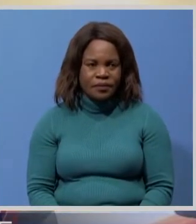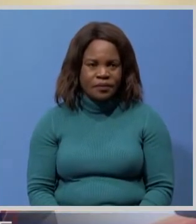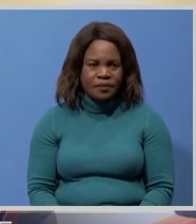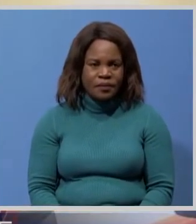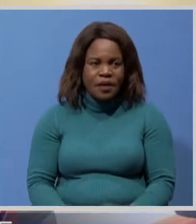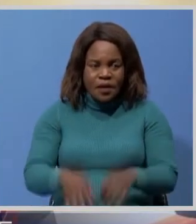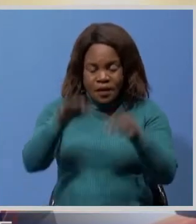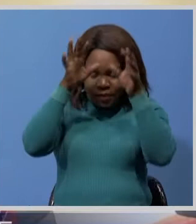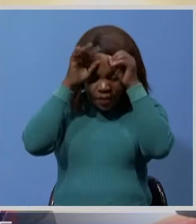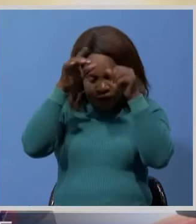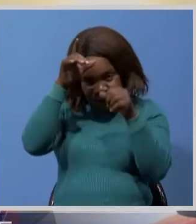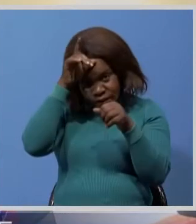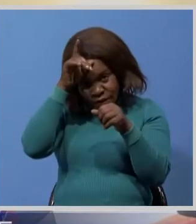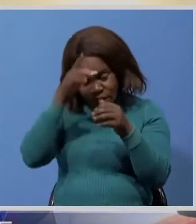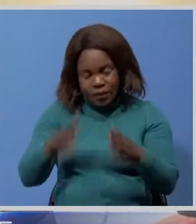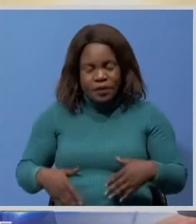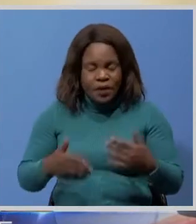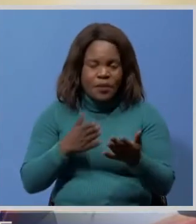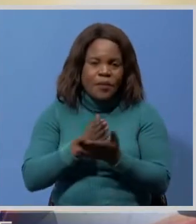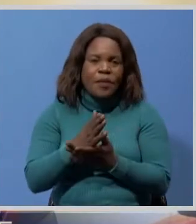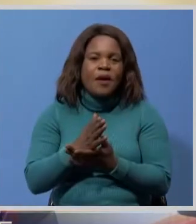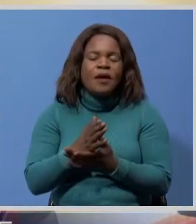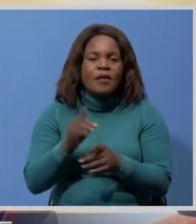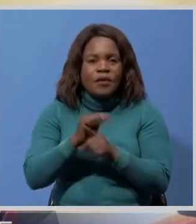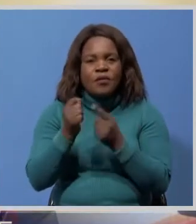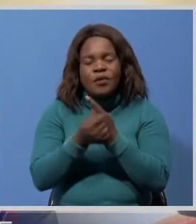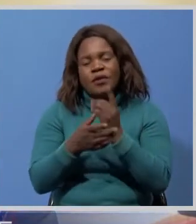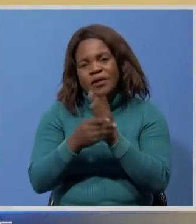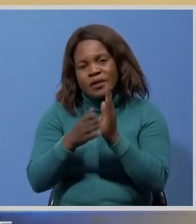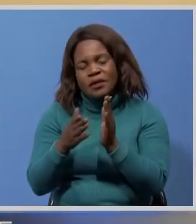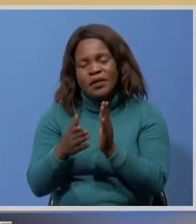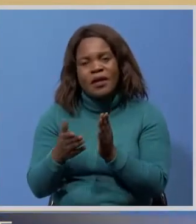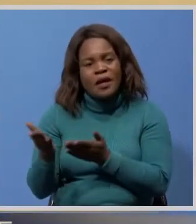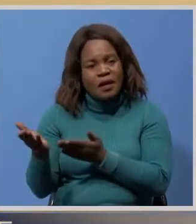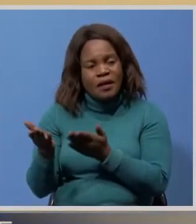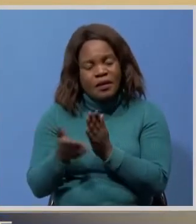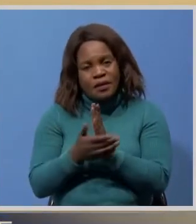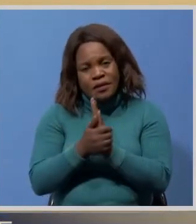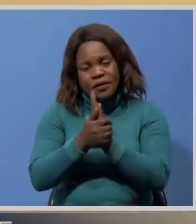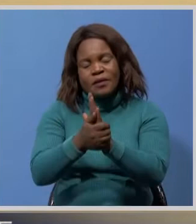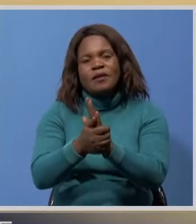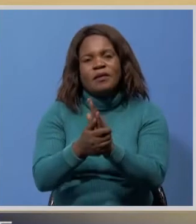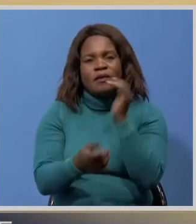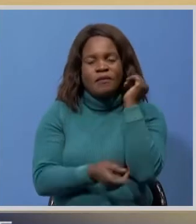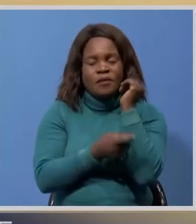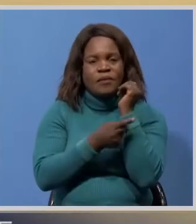President Lungu is happy that the traditional leaders are spearheading development in their chiefdoms.